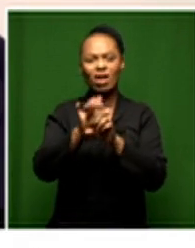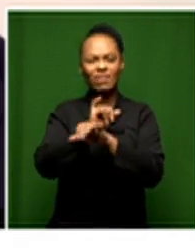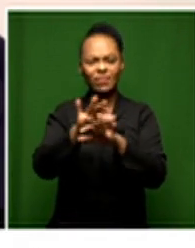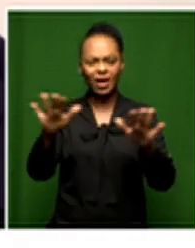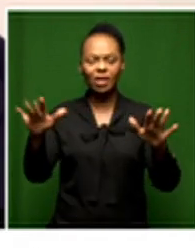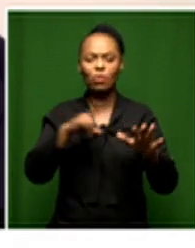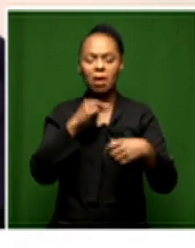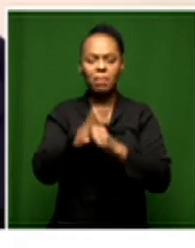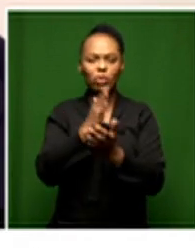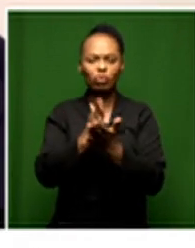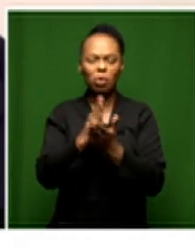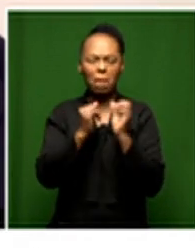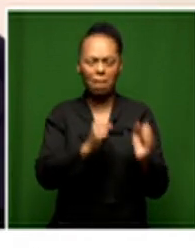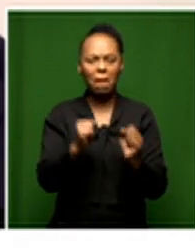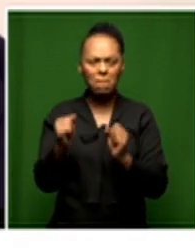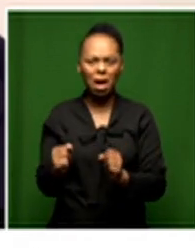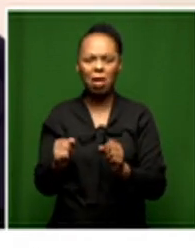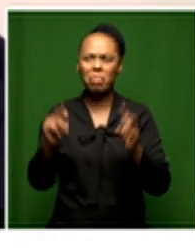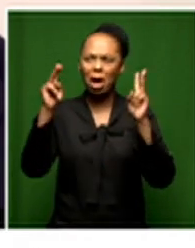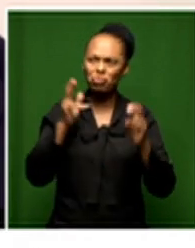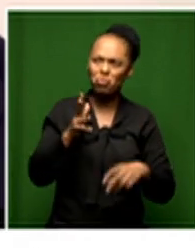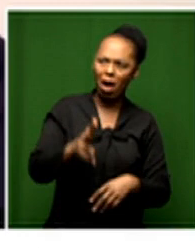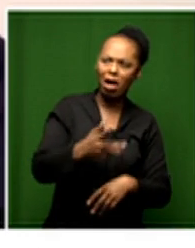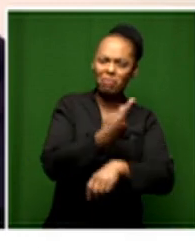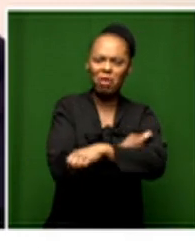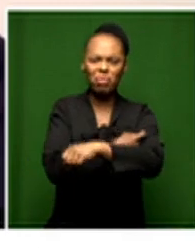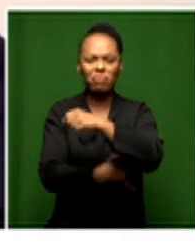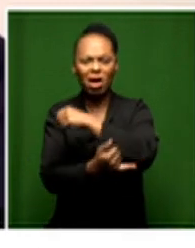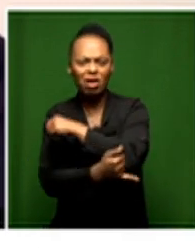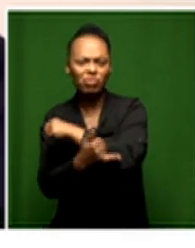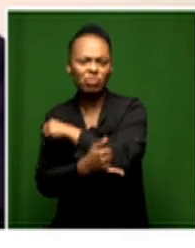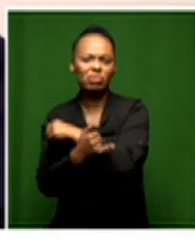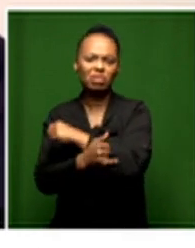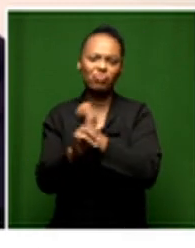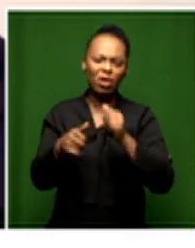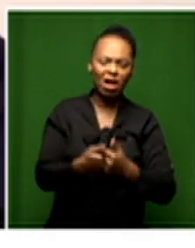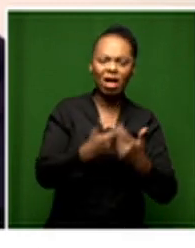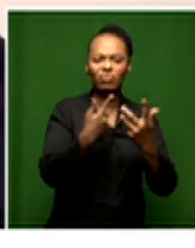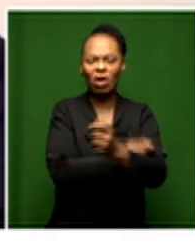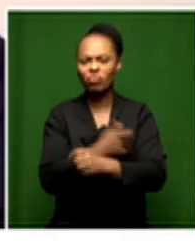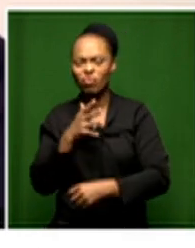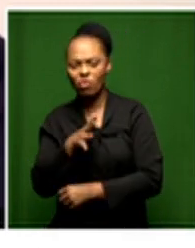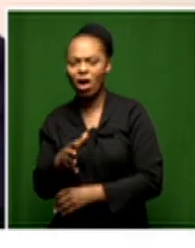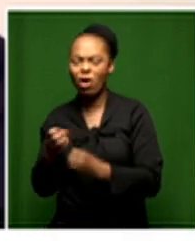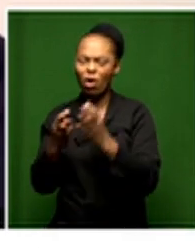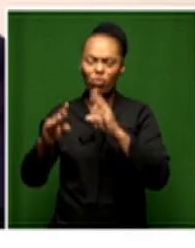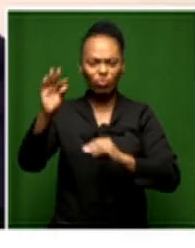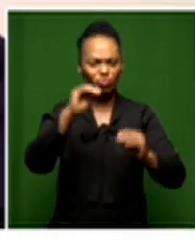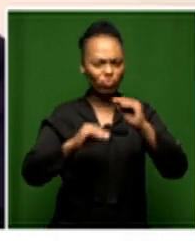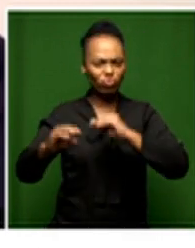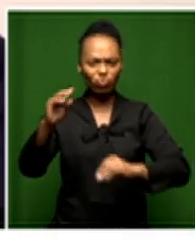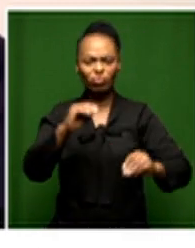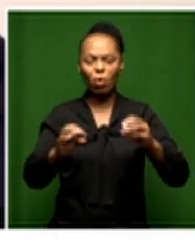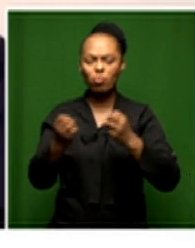we don't get stuck on things like vaccine nationalism. And there's quite a lot of talk that has been had and